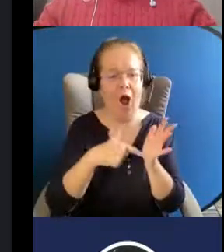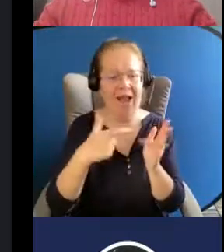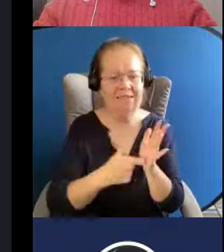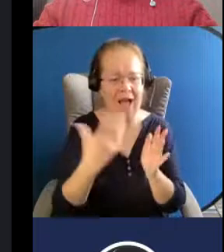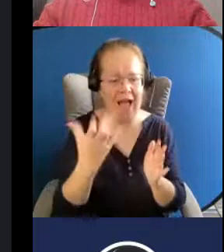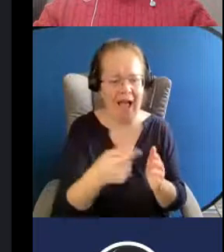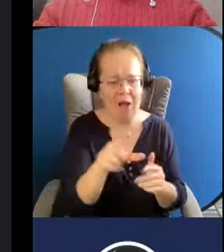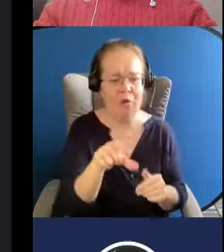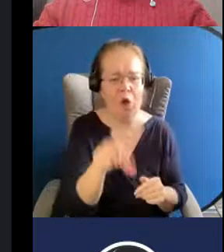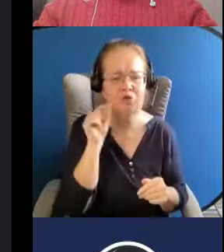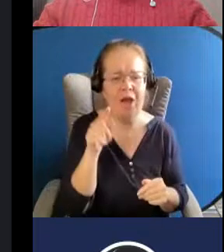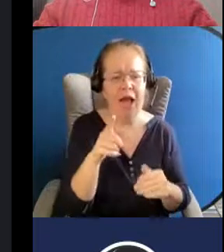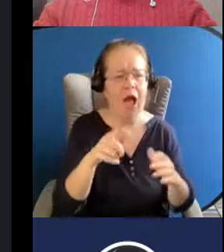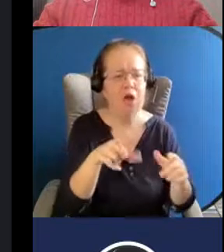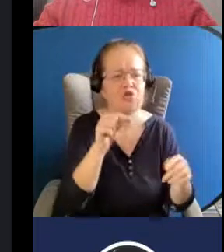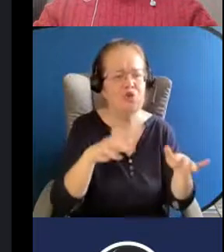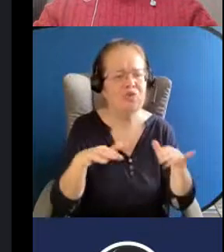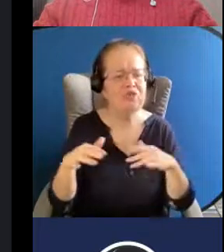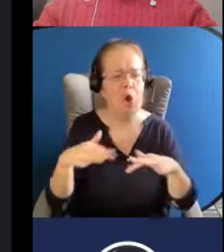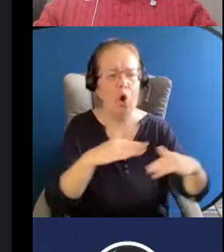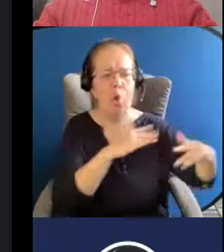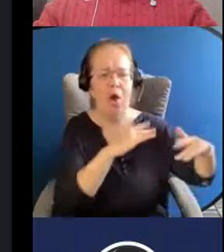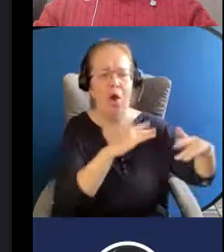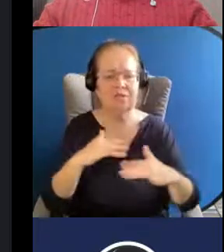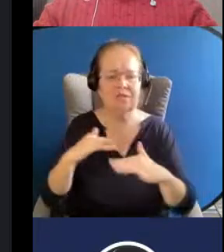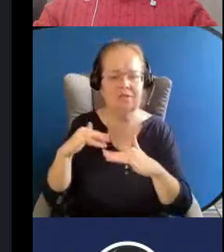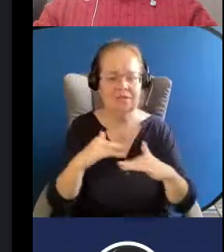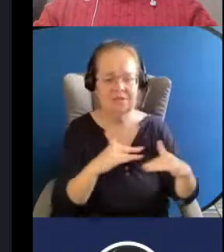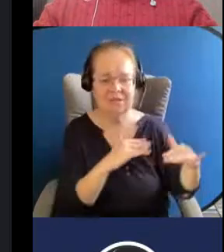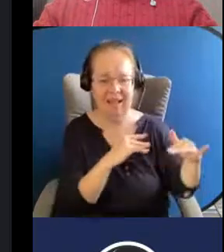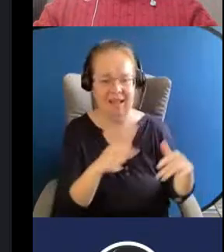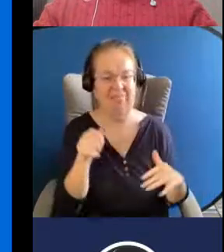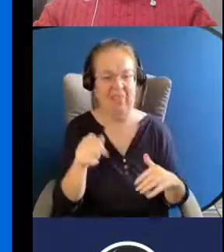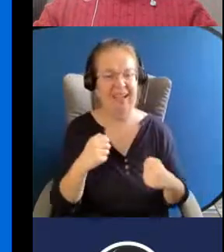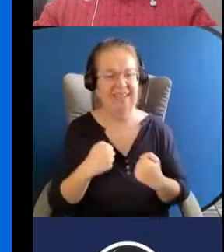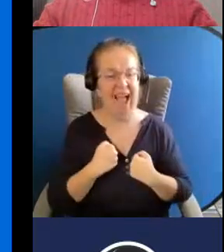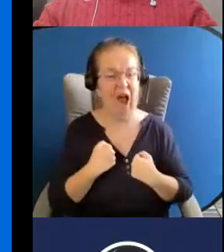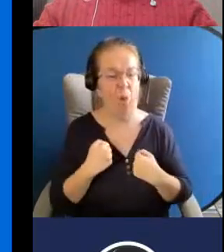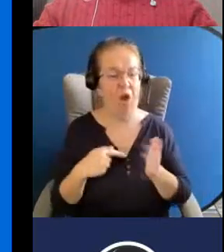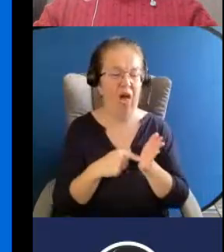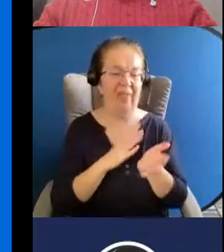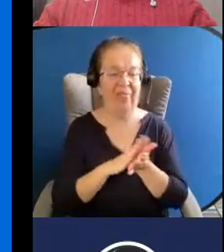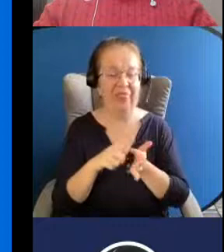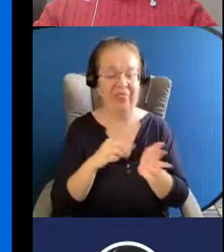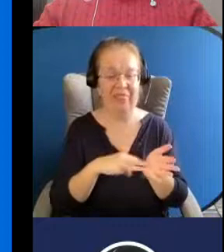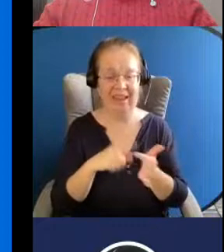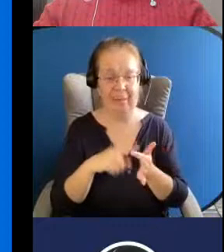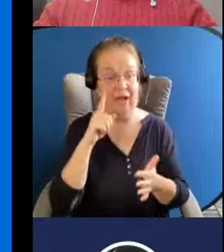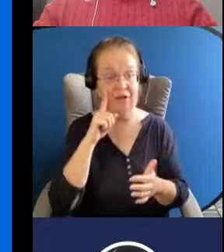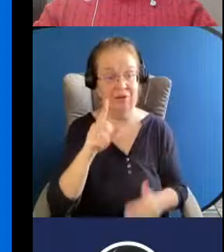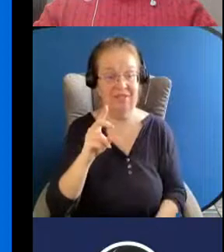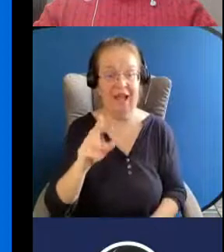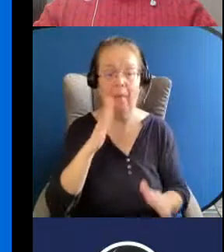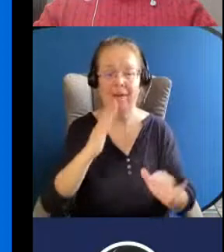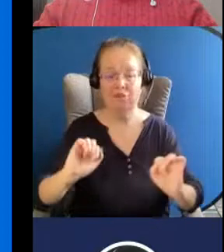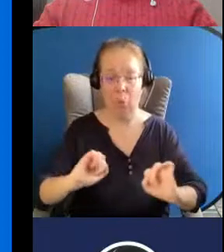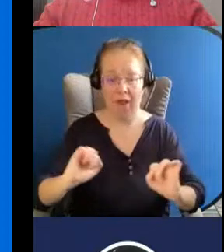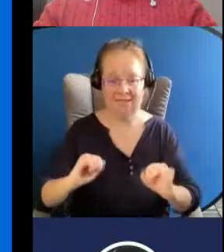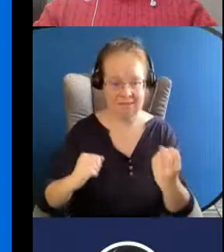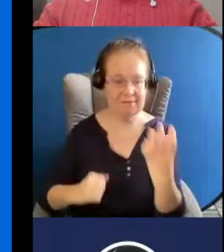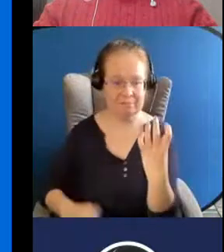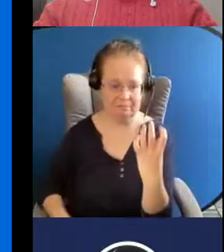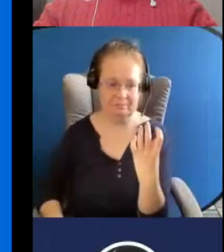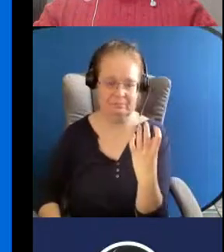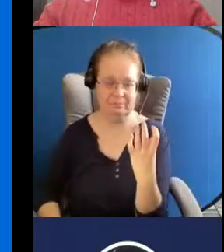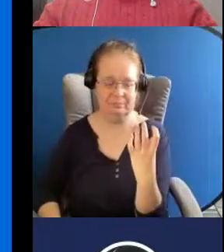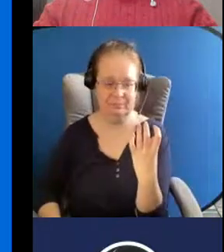going to select aquatic, and then he can apply aquatic as the theme. And when he does that, we'll see that please wait screen curtain come up again